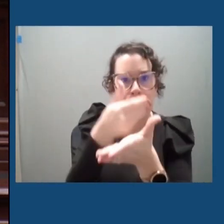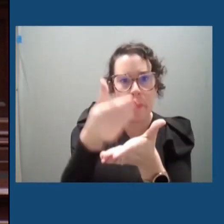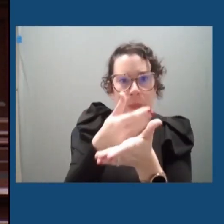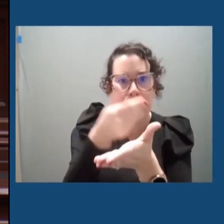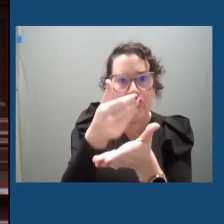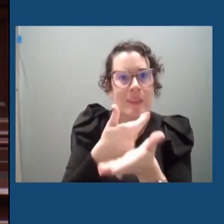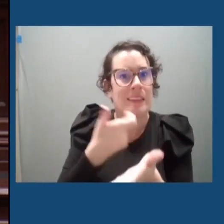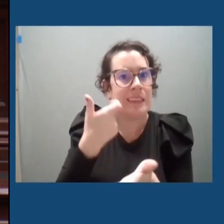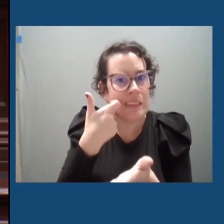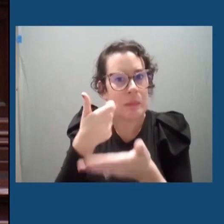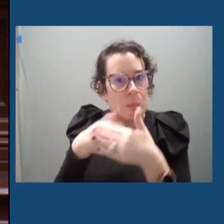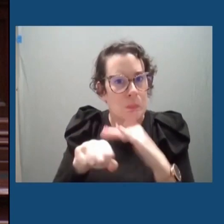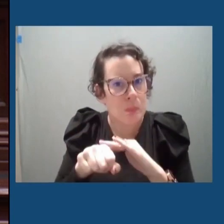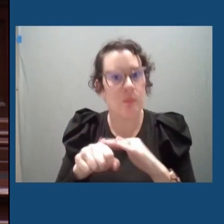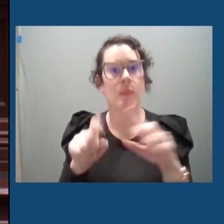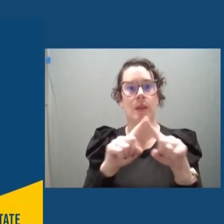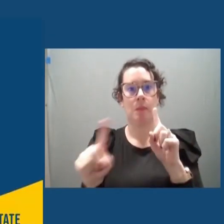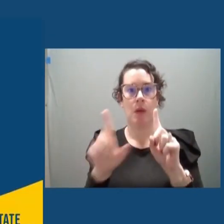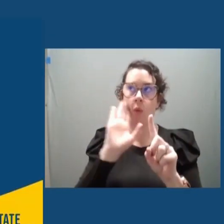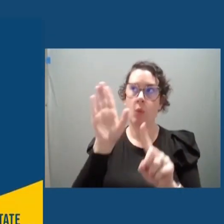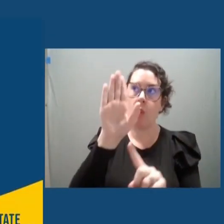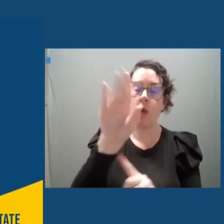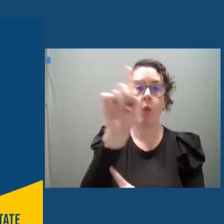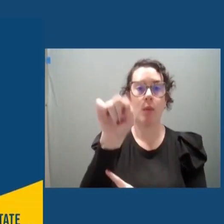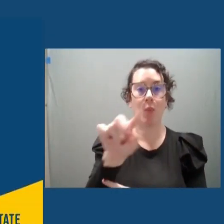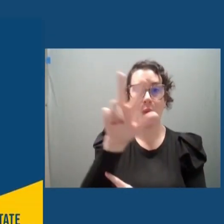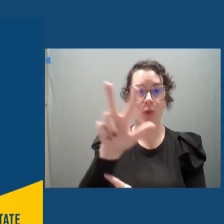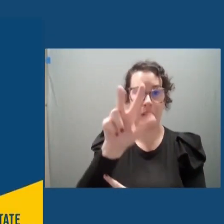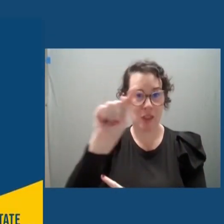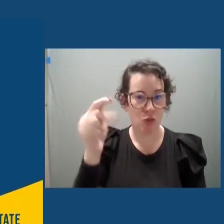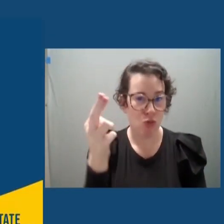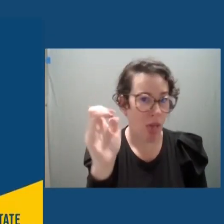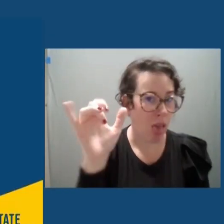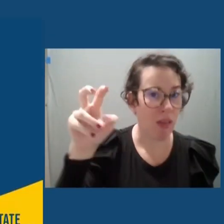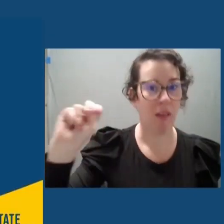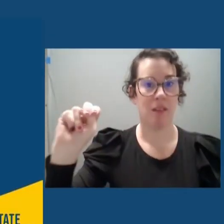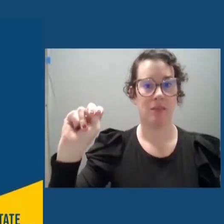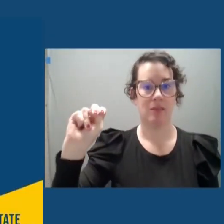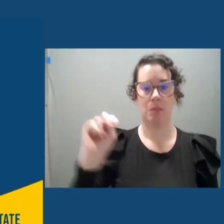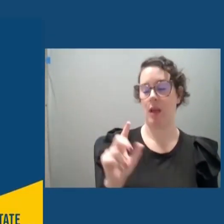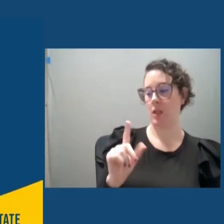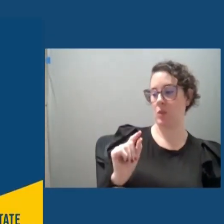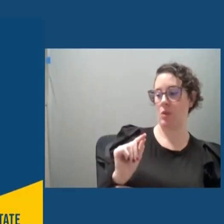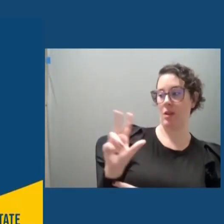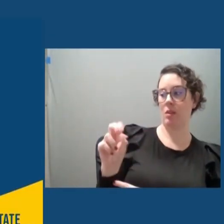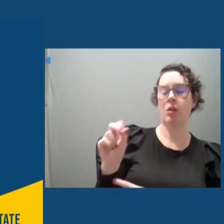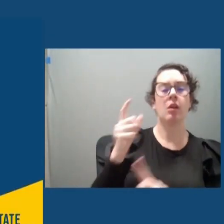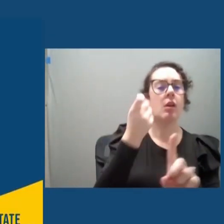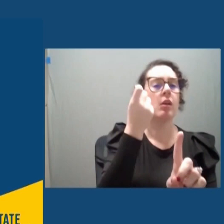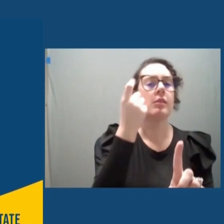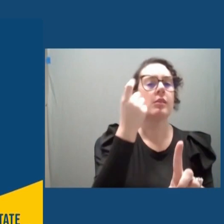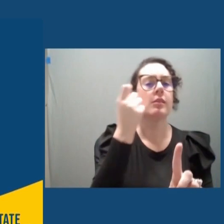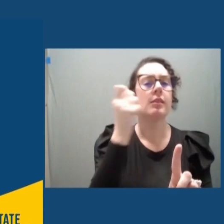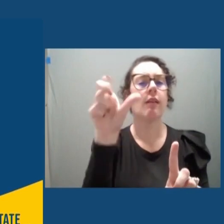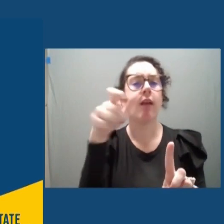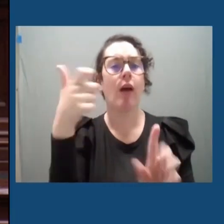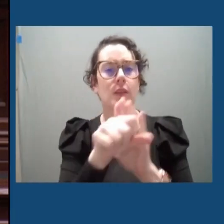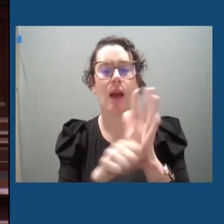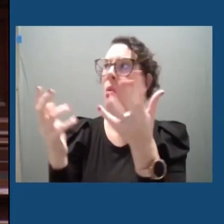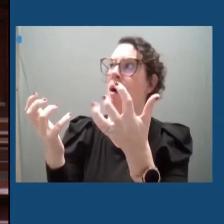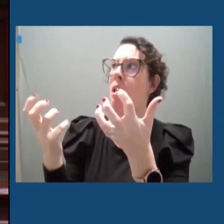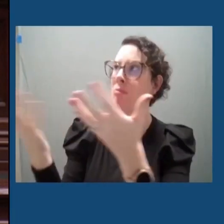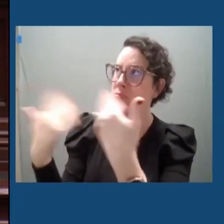reach $1.3 trillion by 2030. Now, other states want it too, not to